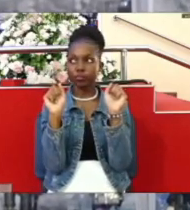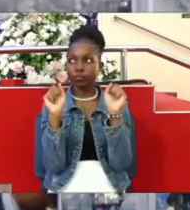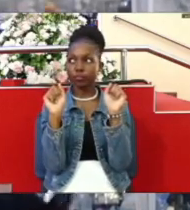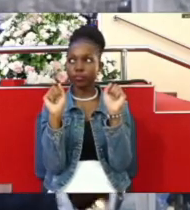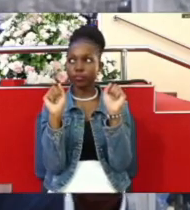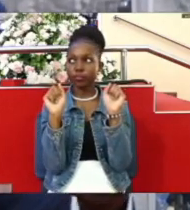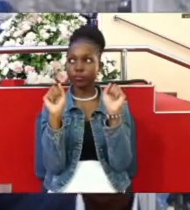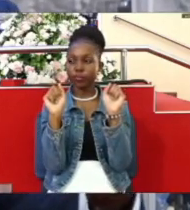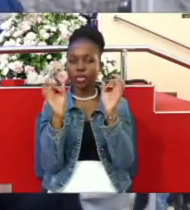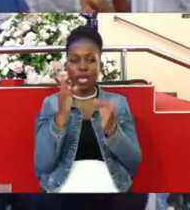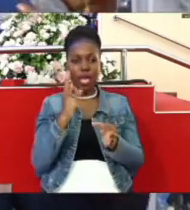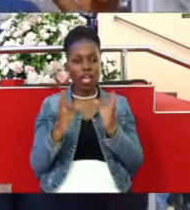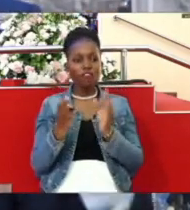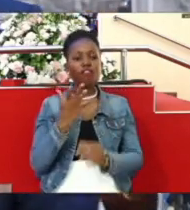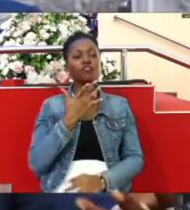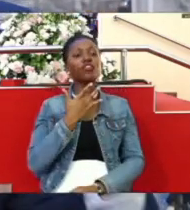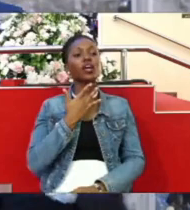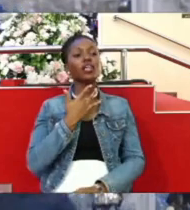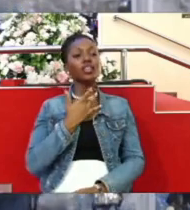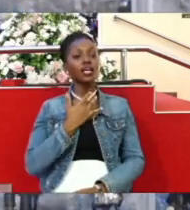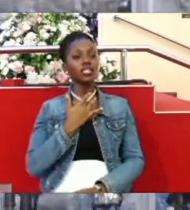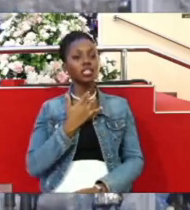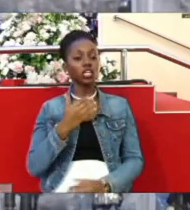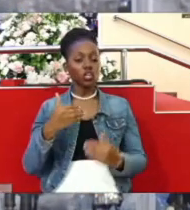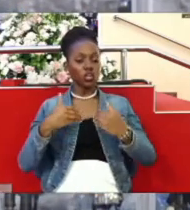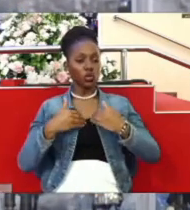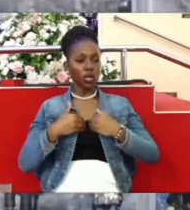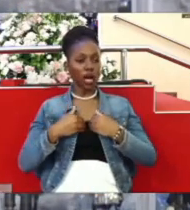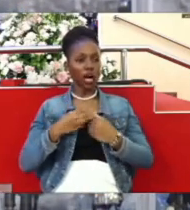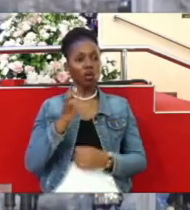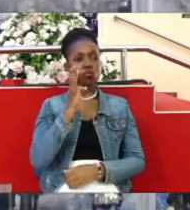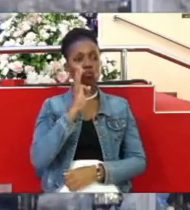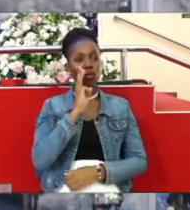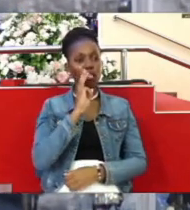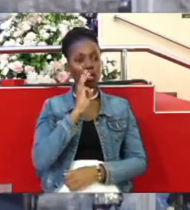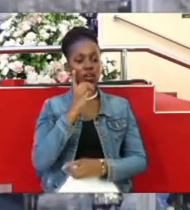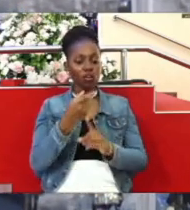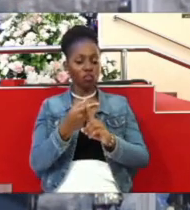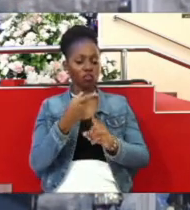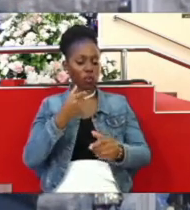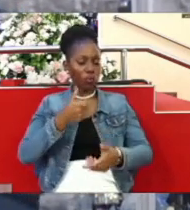If you are thirsty, you will draw water from the wells of salvation.